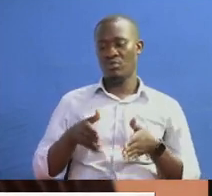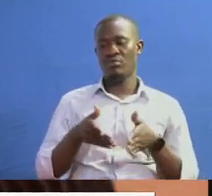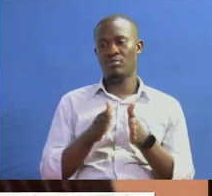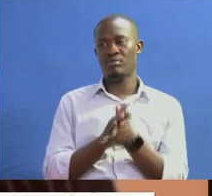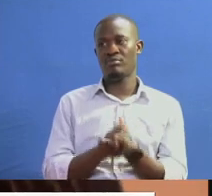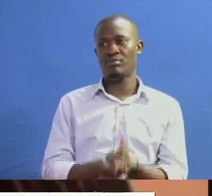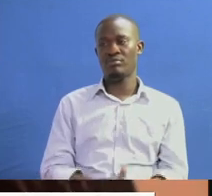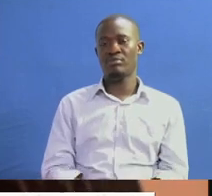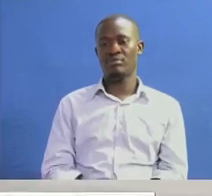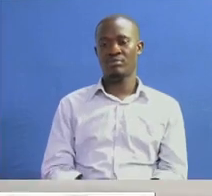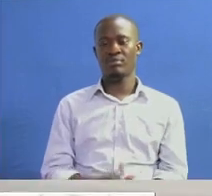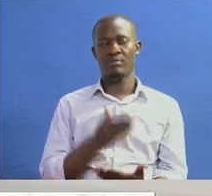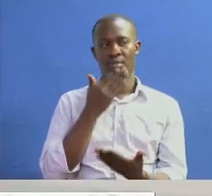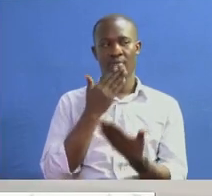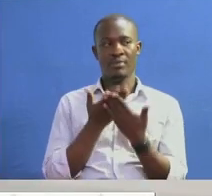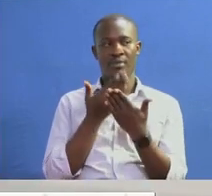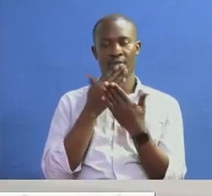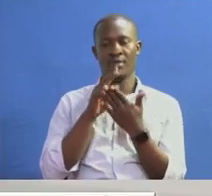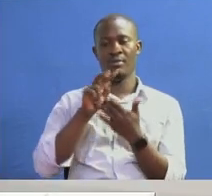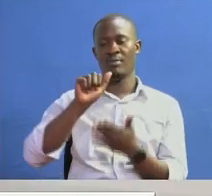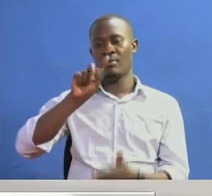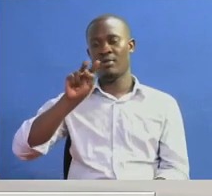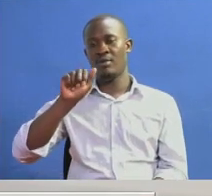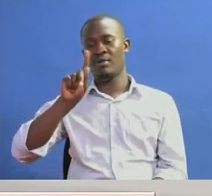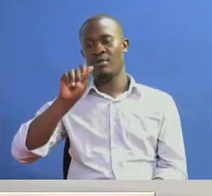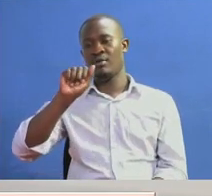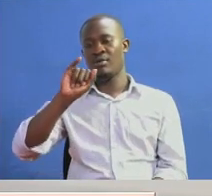that are in this space. Yes. Thank you so much, Valentine and Kai Kainakame, for your